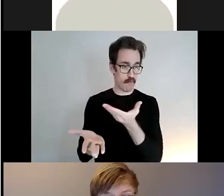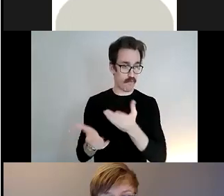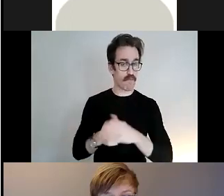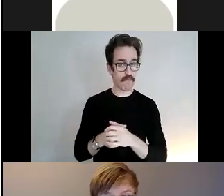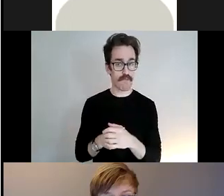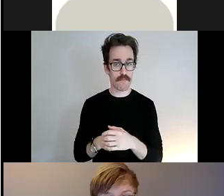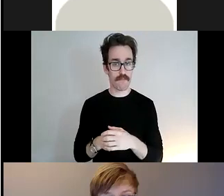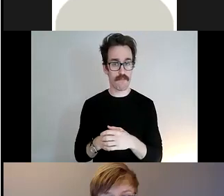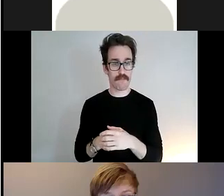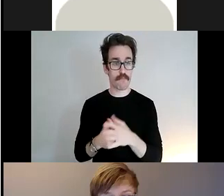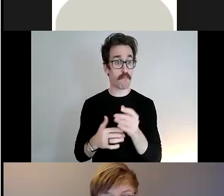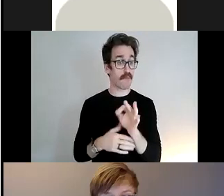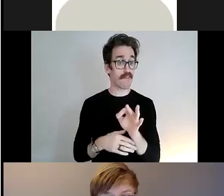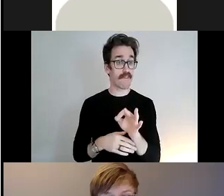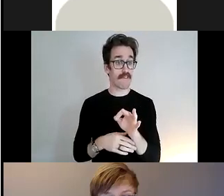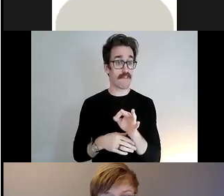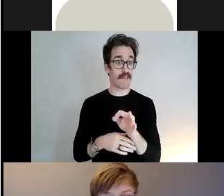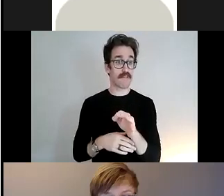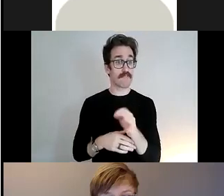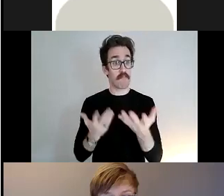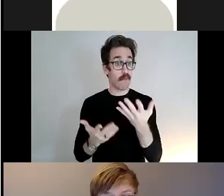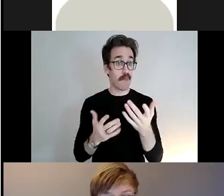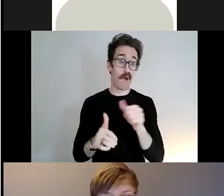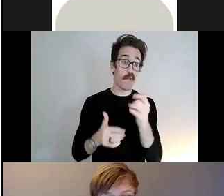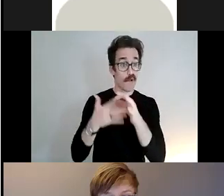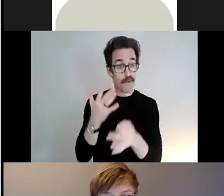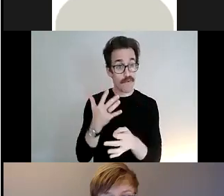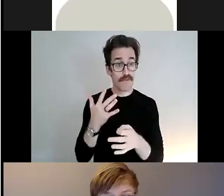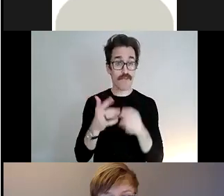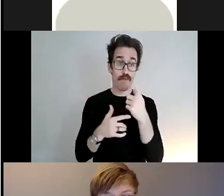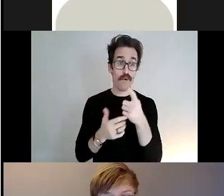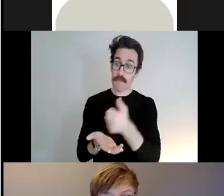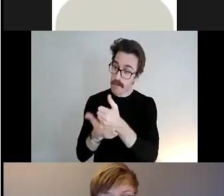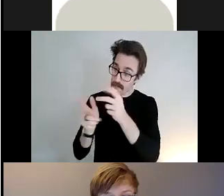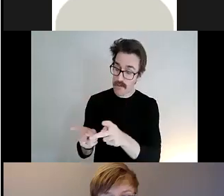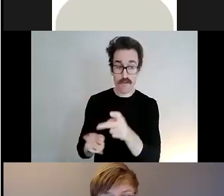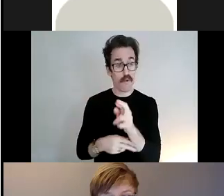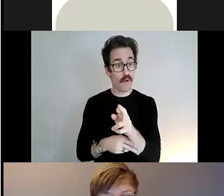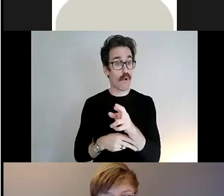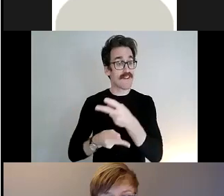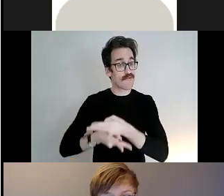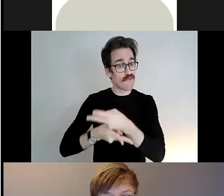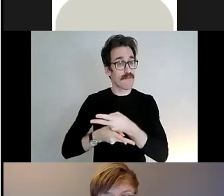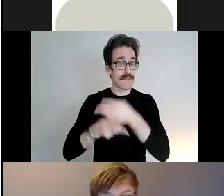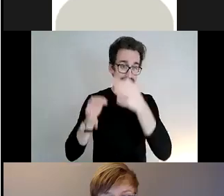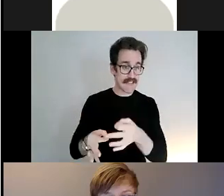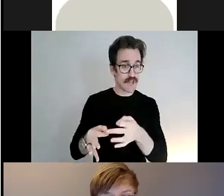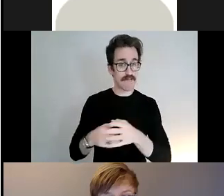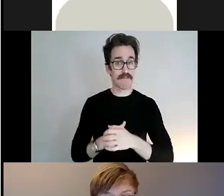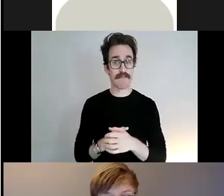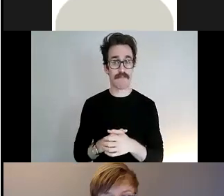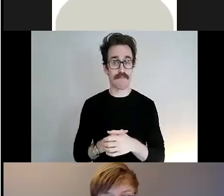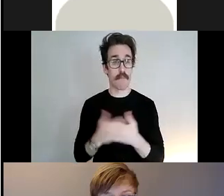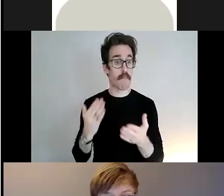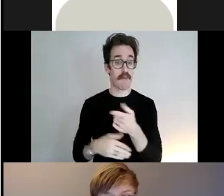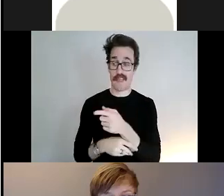Again, looking at informal supports to help with that risk, having a treatment decision made under the Healthcare Consent Act. Maybe the person was